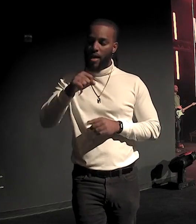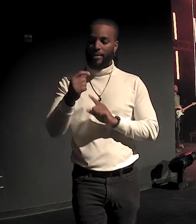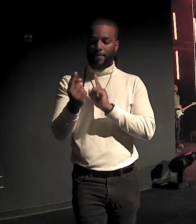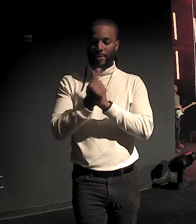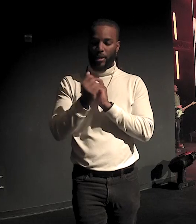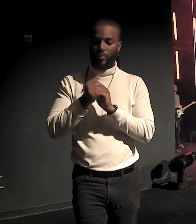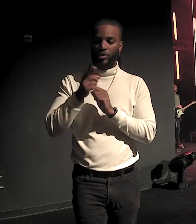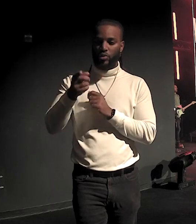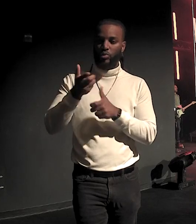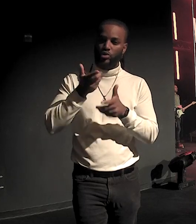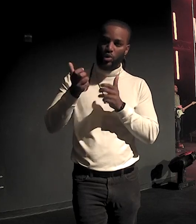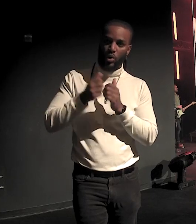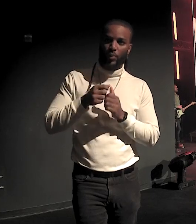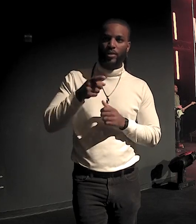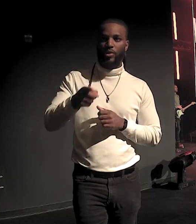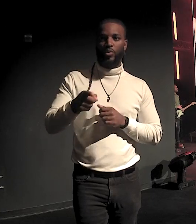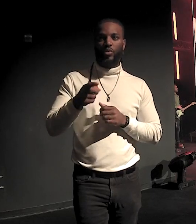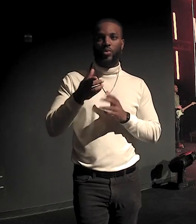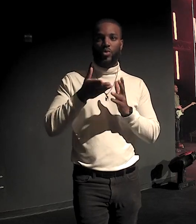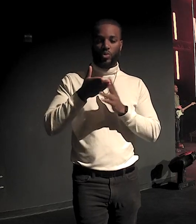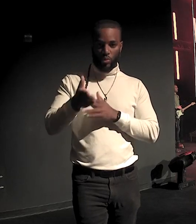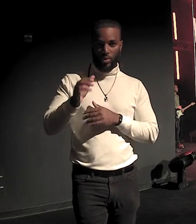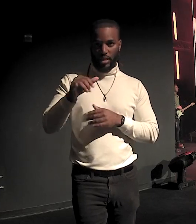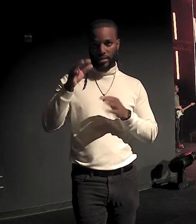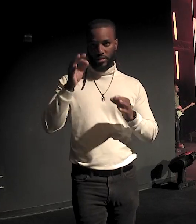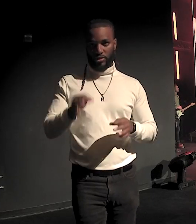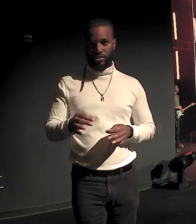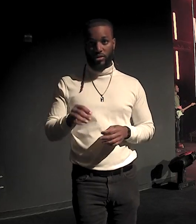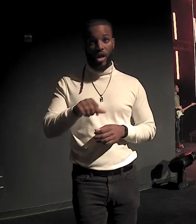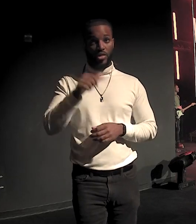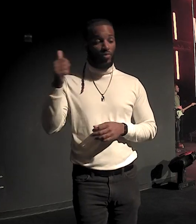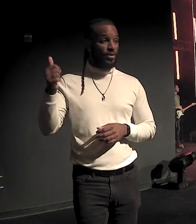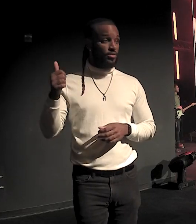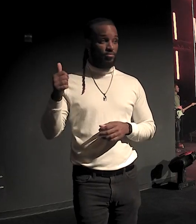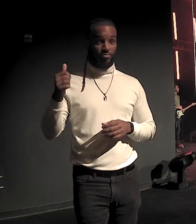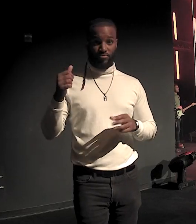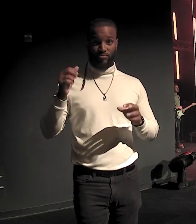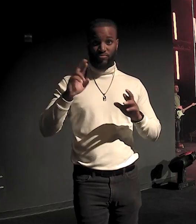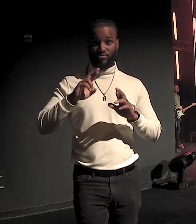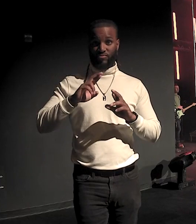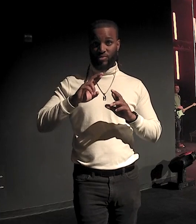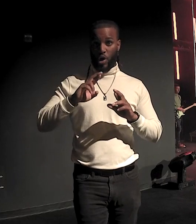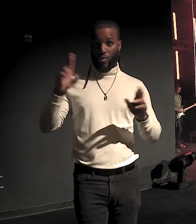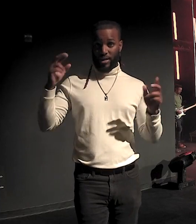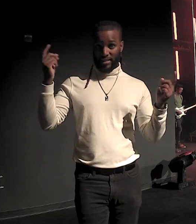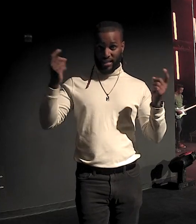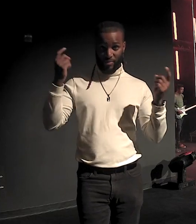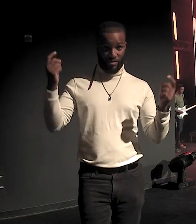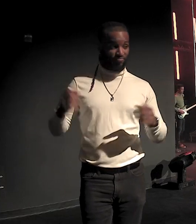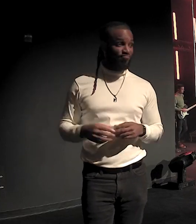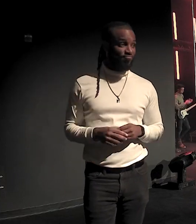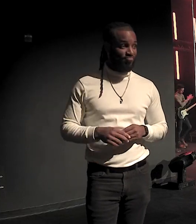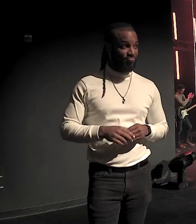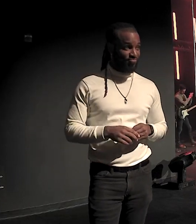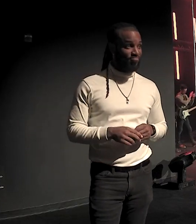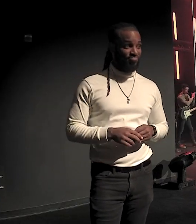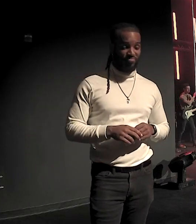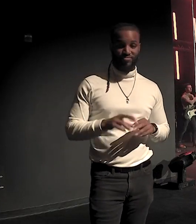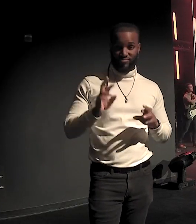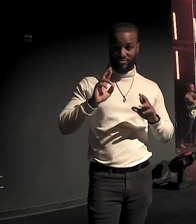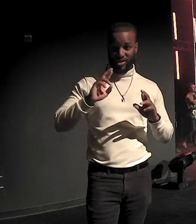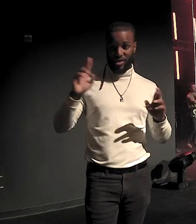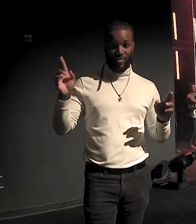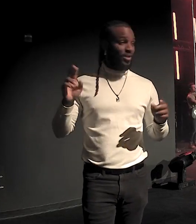with you and talk with you through that decision. Otherwise, are y'all ready to celebrate? Y'all ready